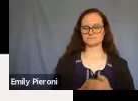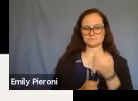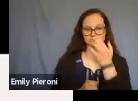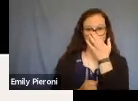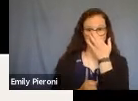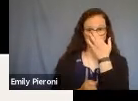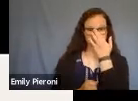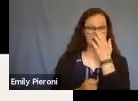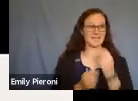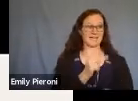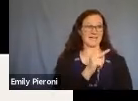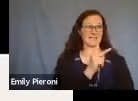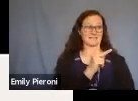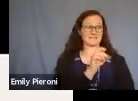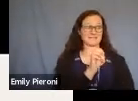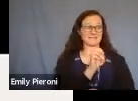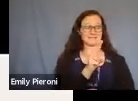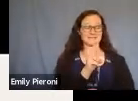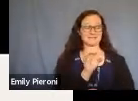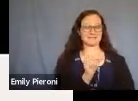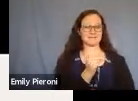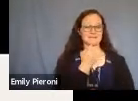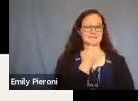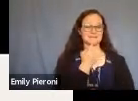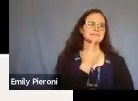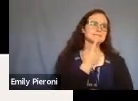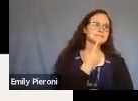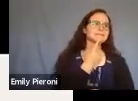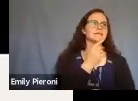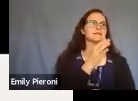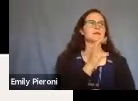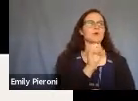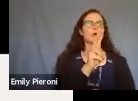Yeah, so coronavirus has been a very disrupting force